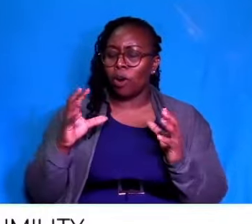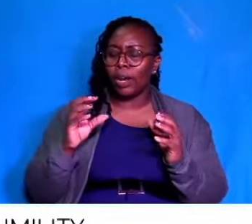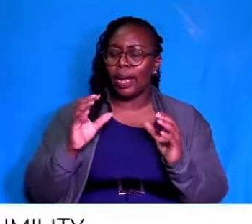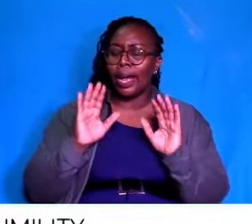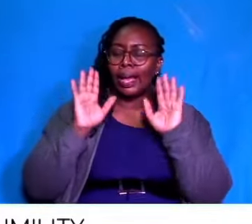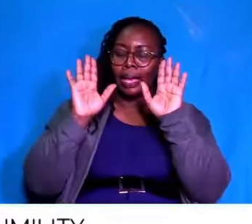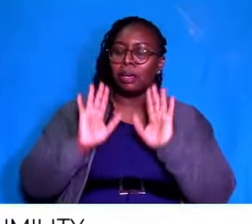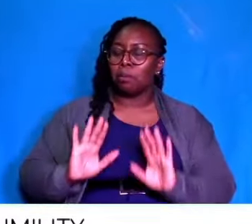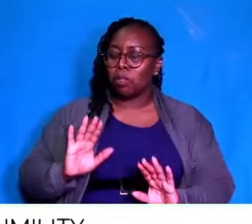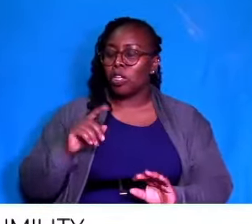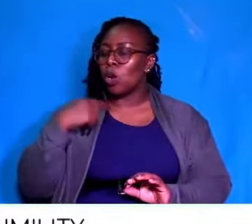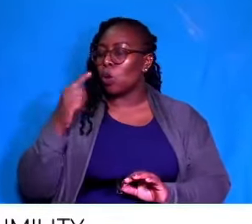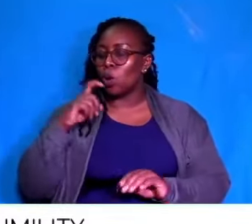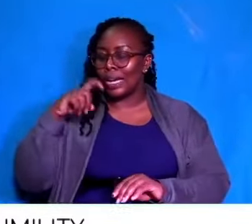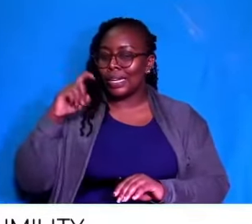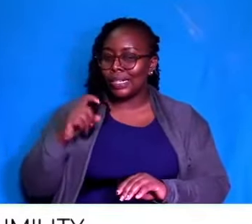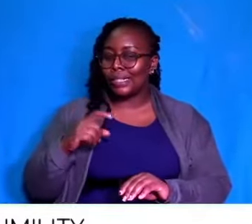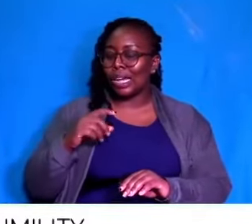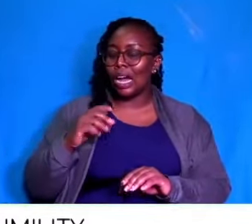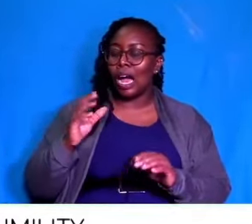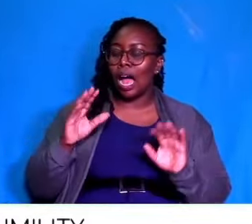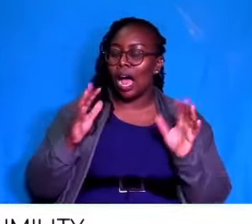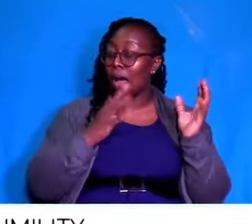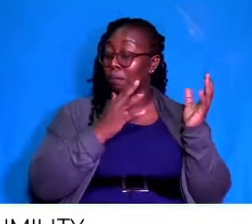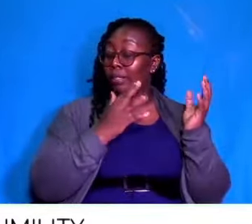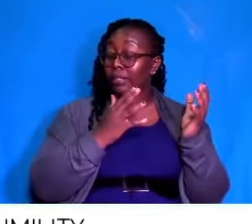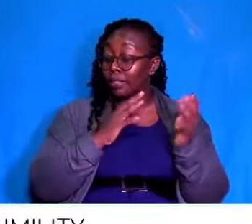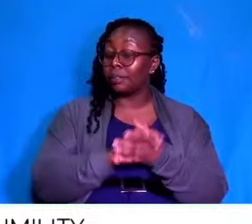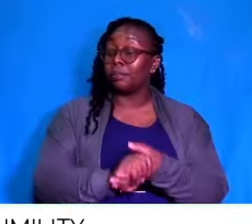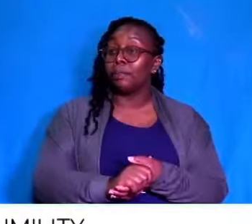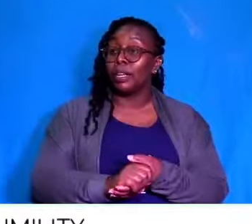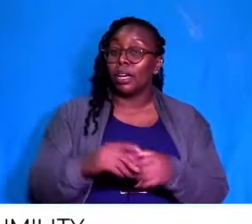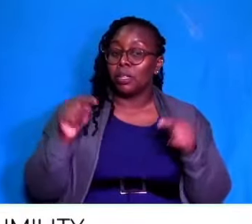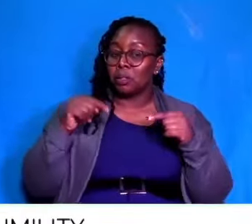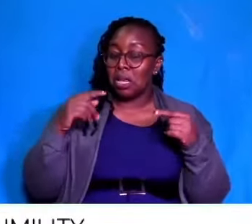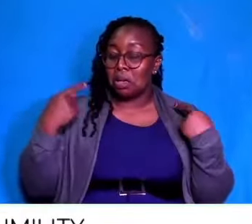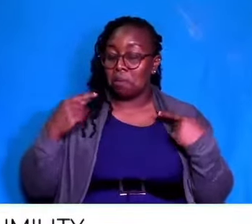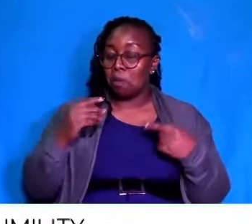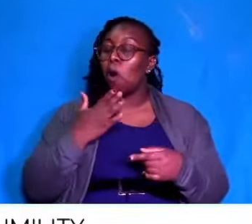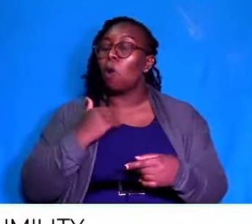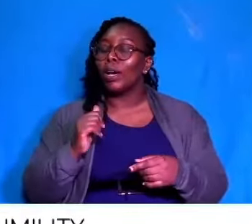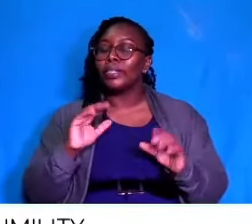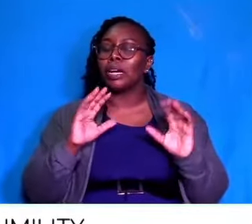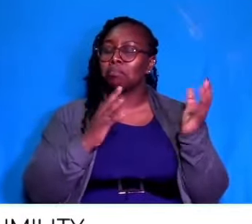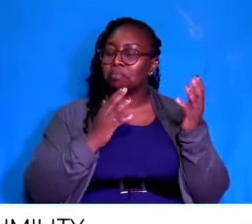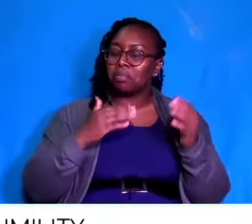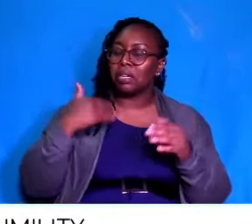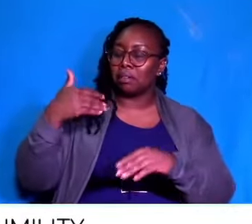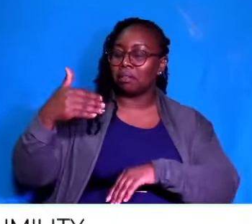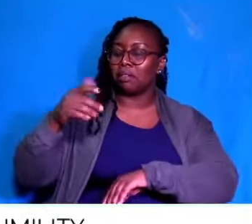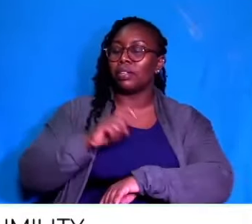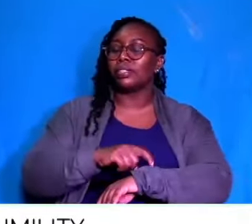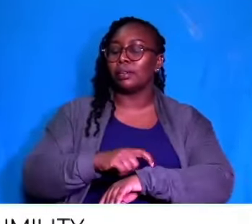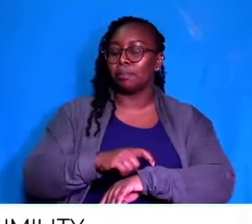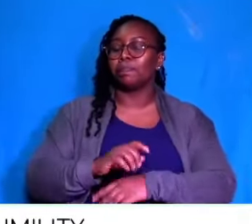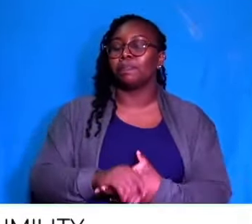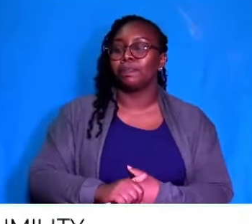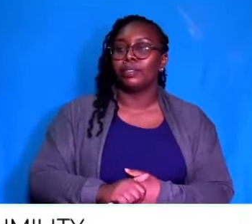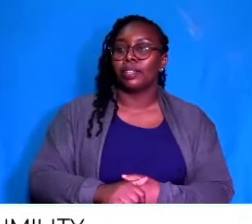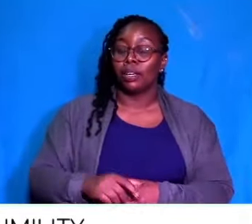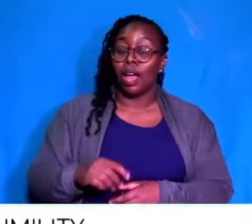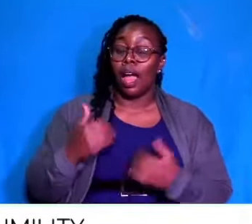to be recognized. And you know, even in today's world, we really do like being recognized. And you see in Philippians 4, which we will not cover today, there are